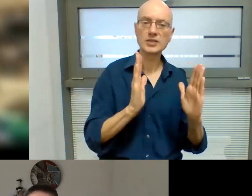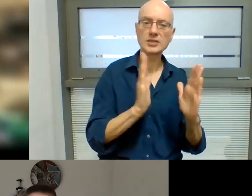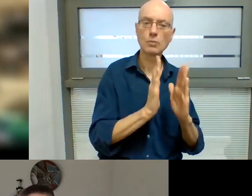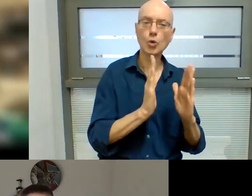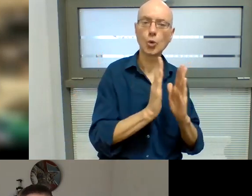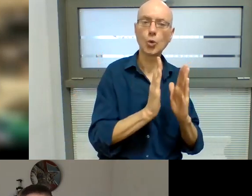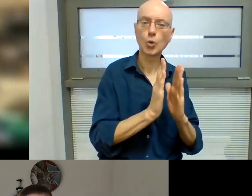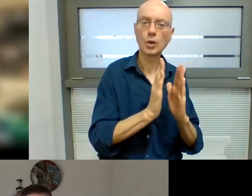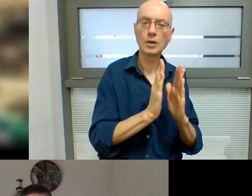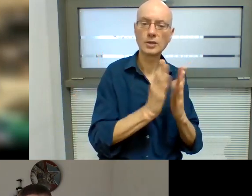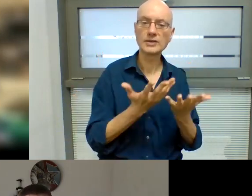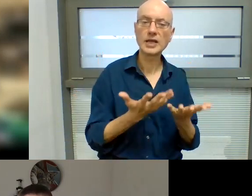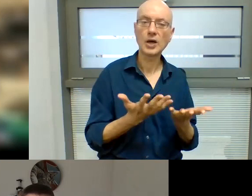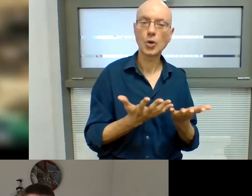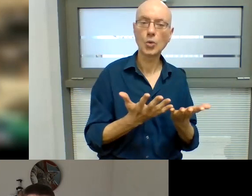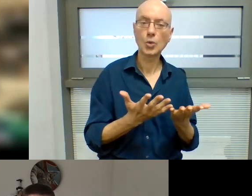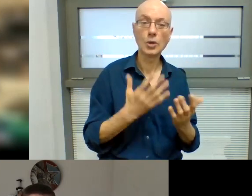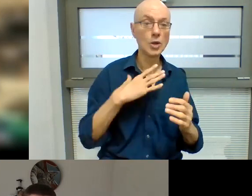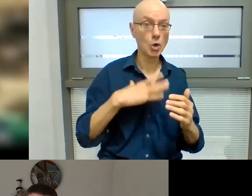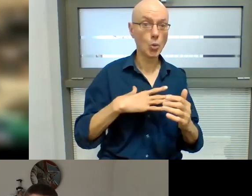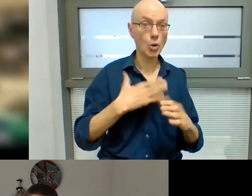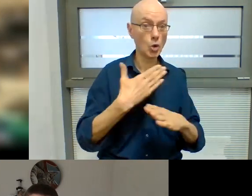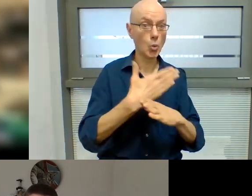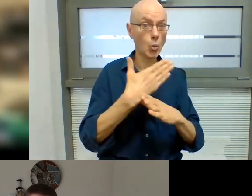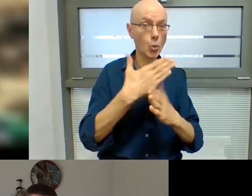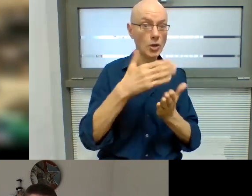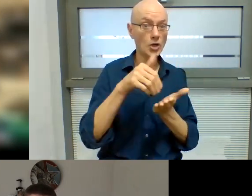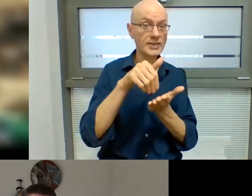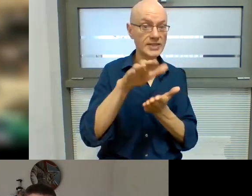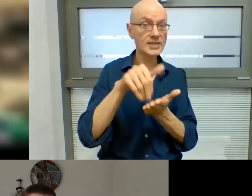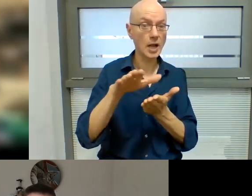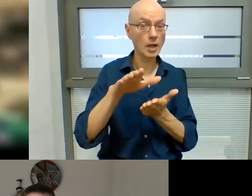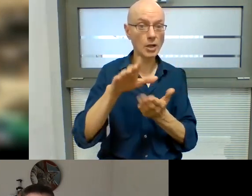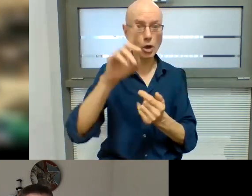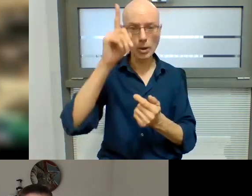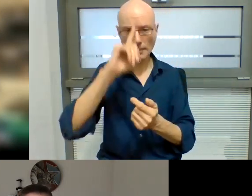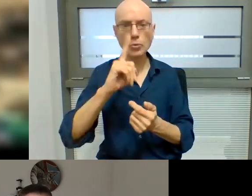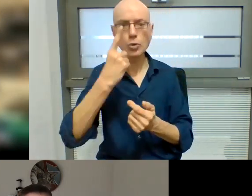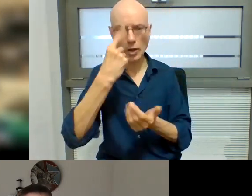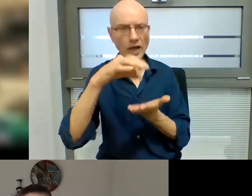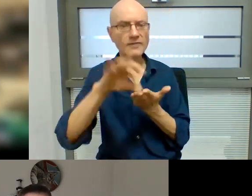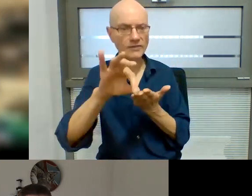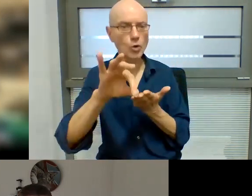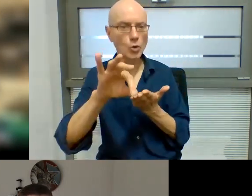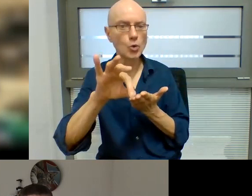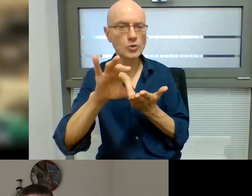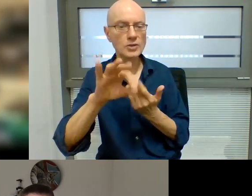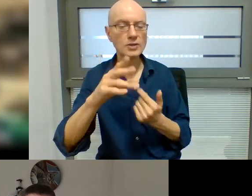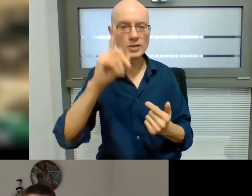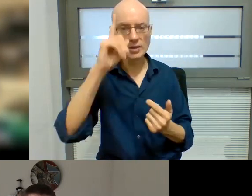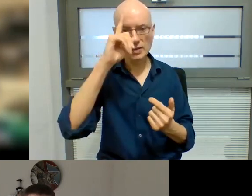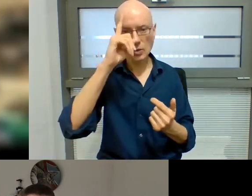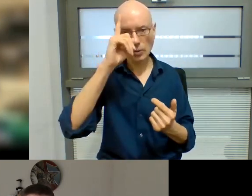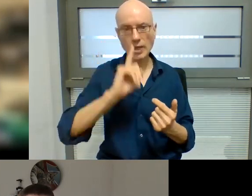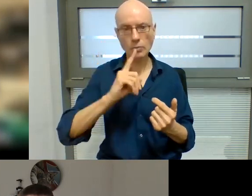to be able to sell the work at affordable prices. So I want people to be able to invest in